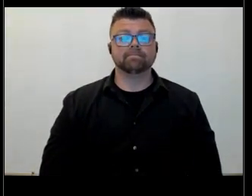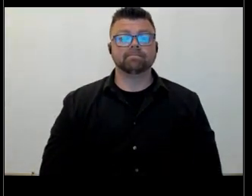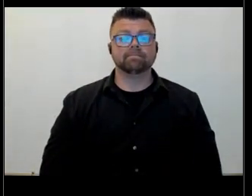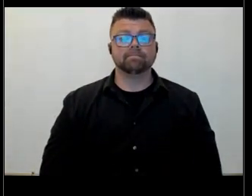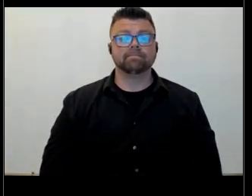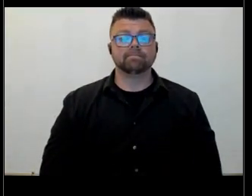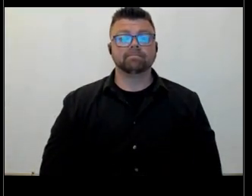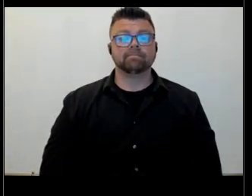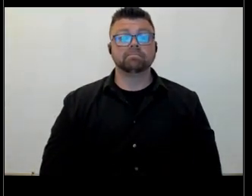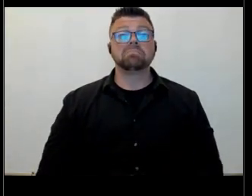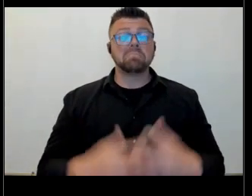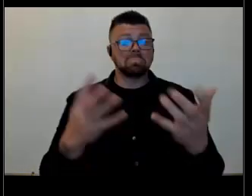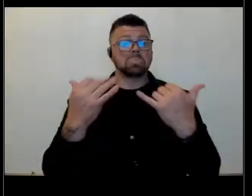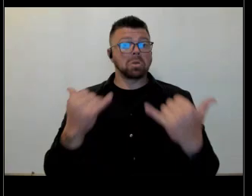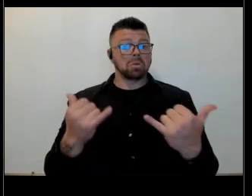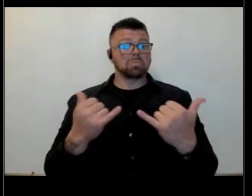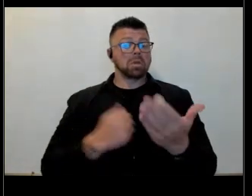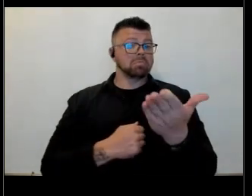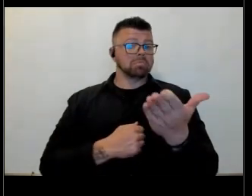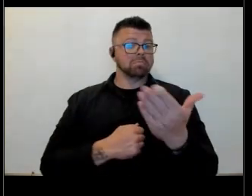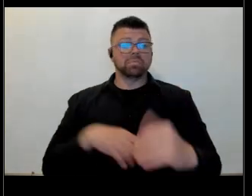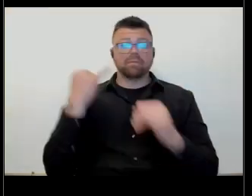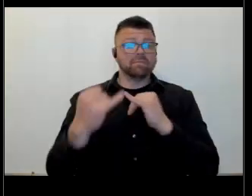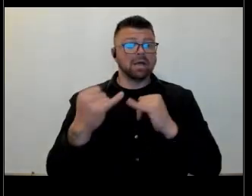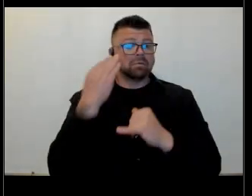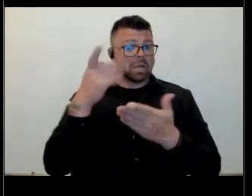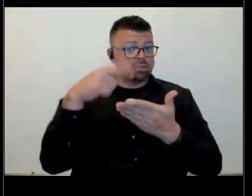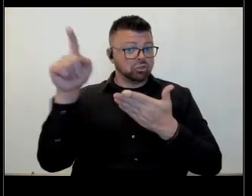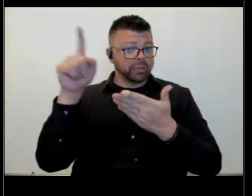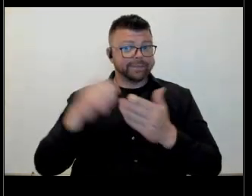And with that comes to our final knowledge check.